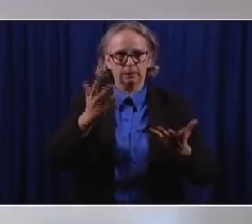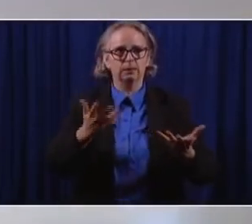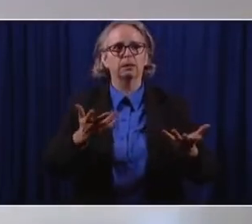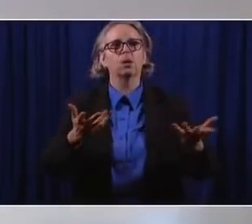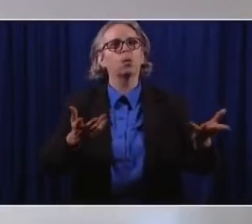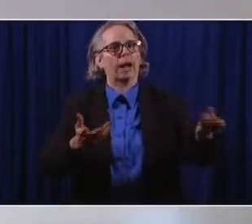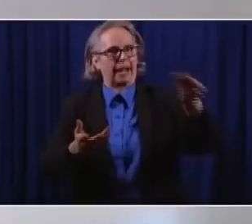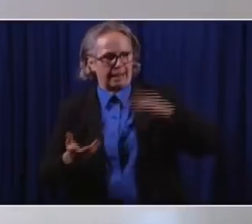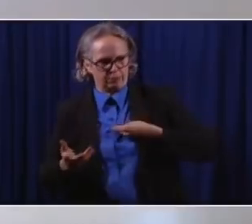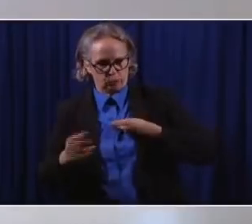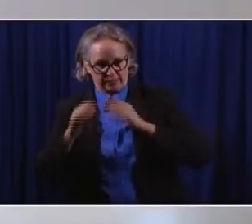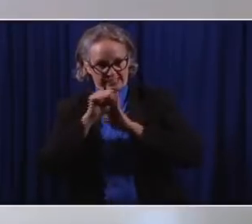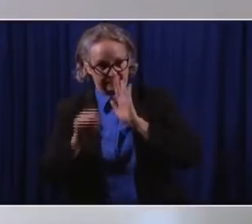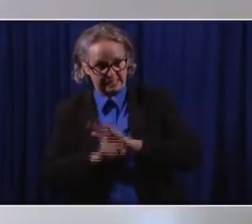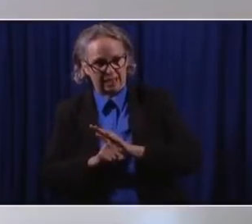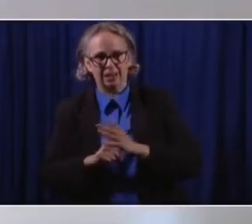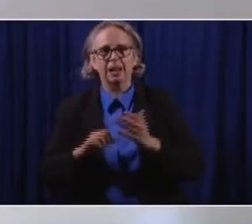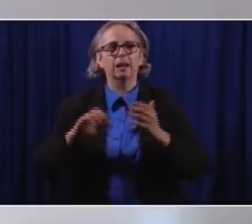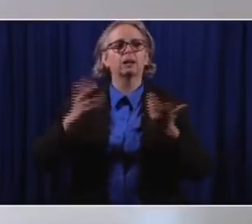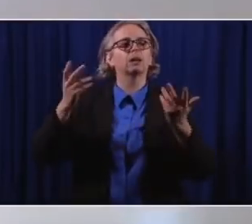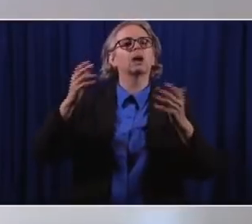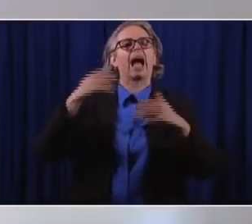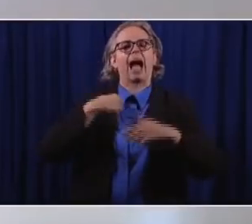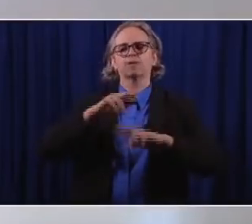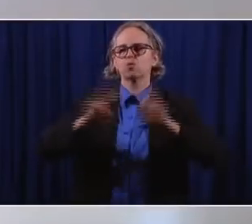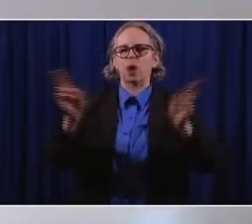be accessible at